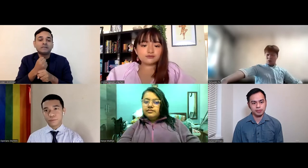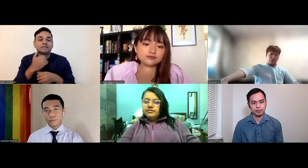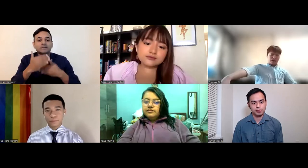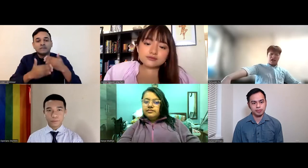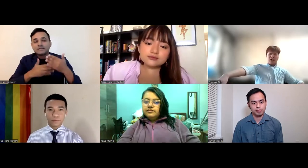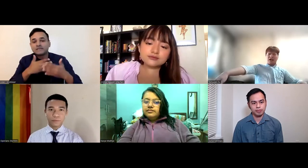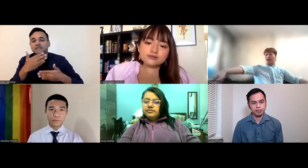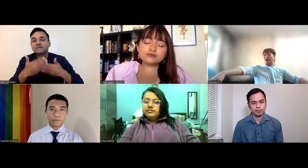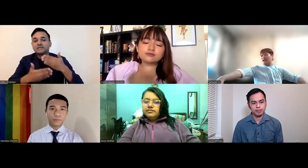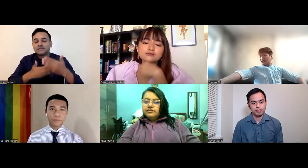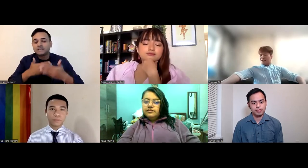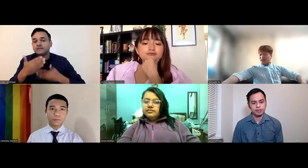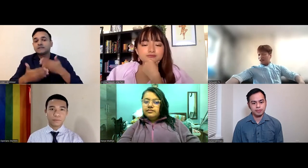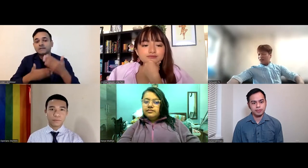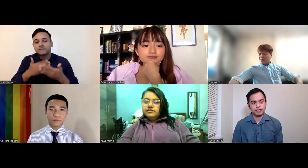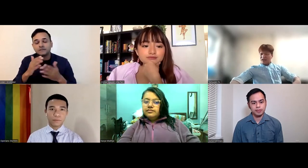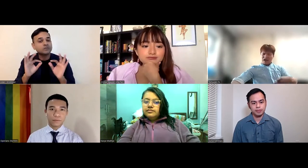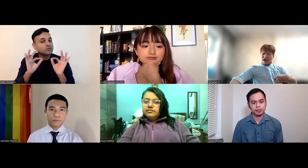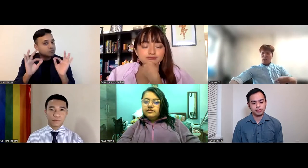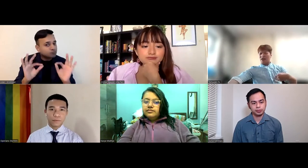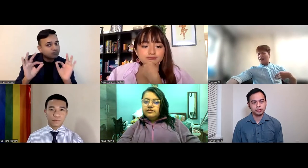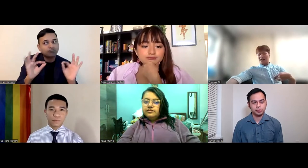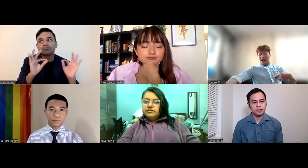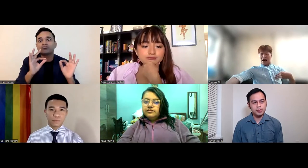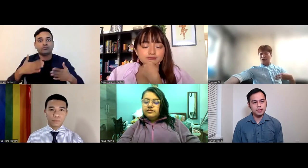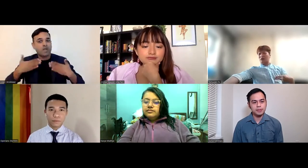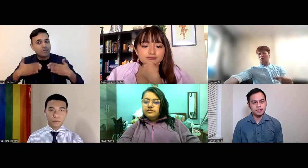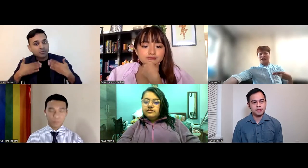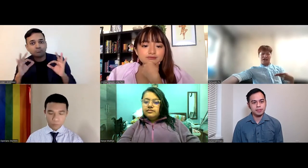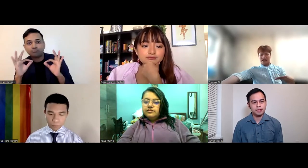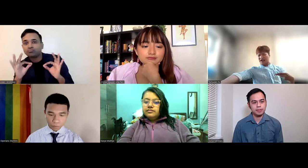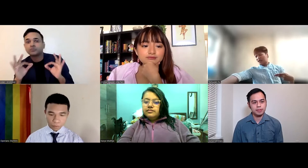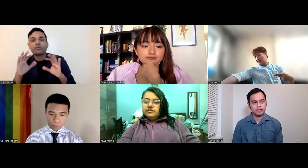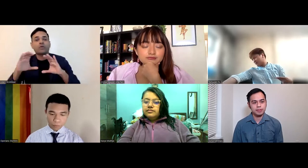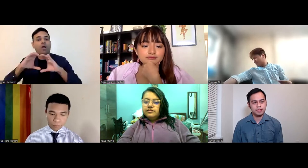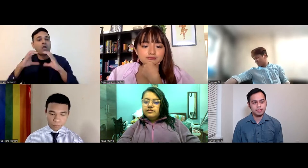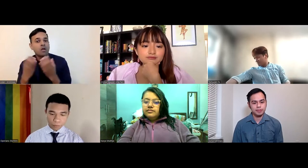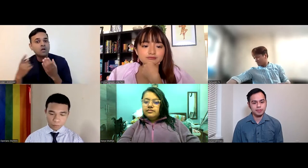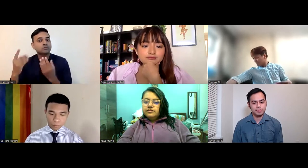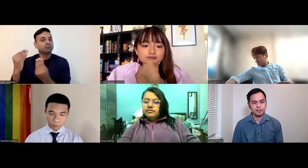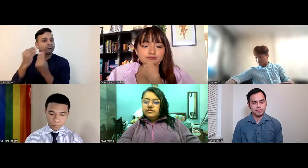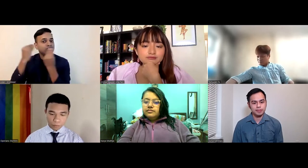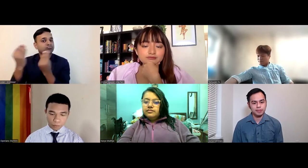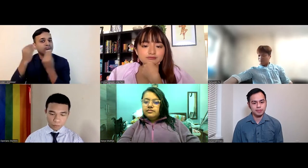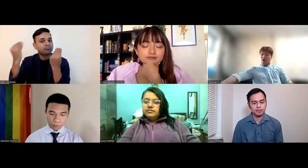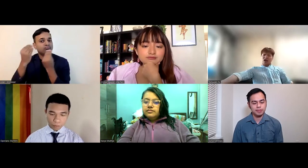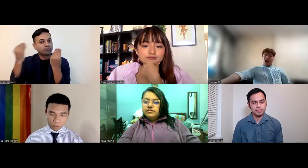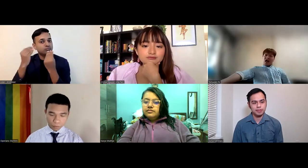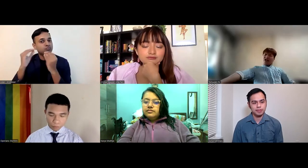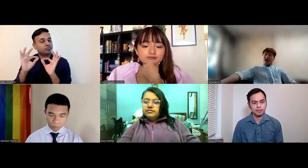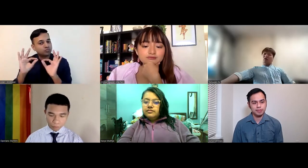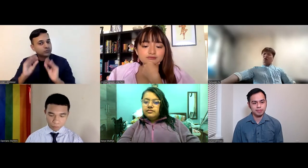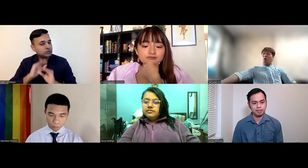honestly, the education that I was receiving or the standard or the range